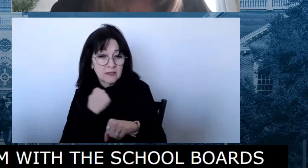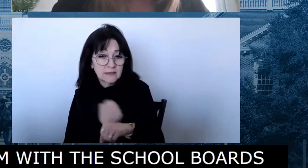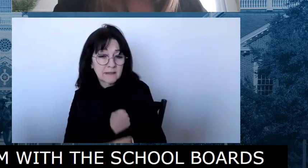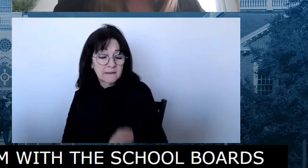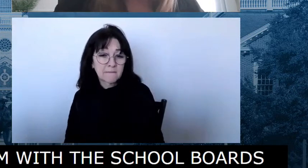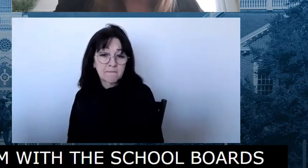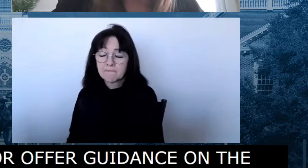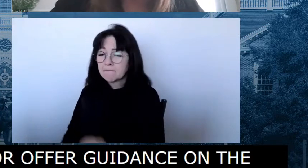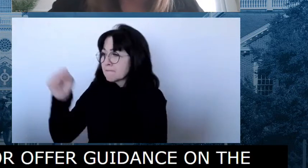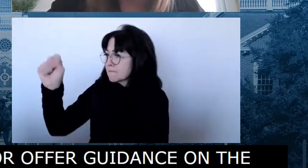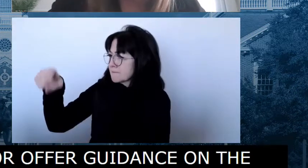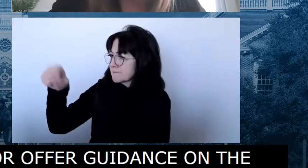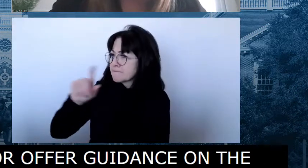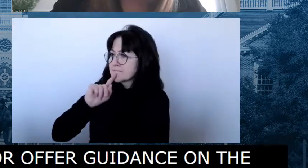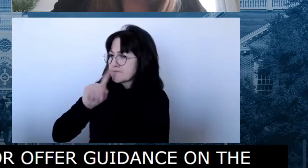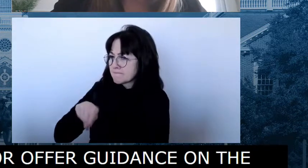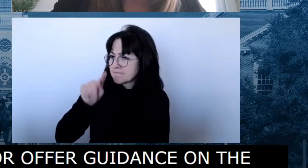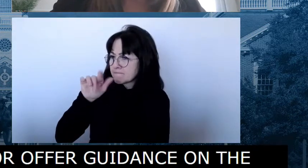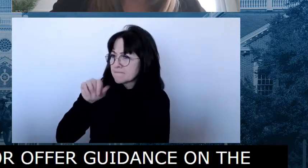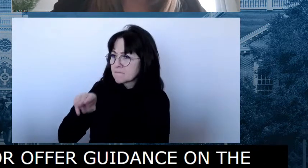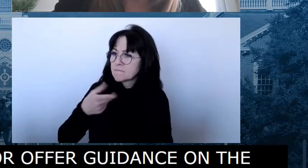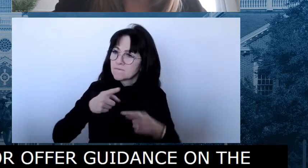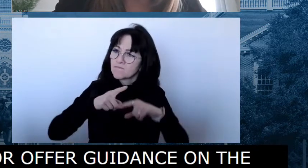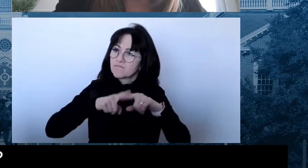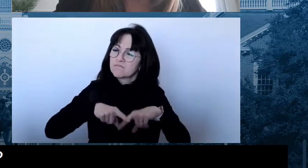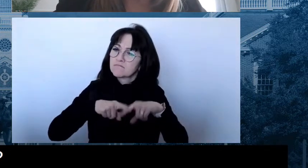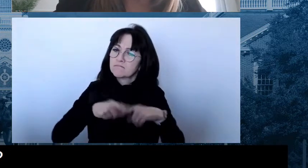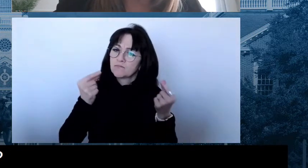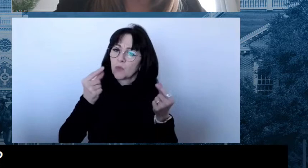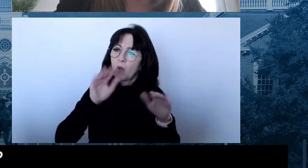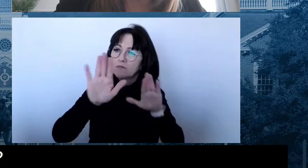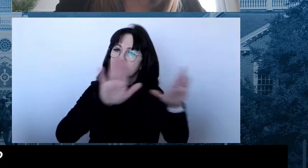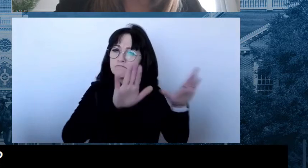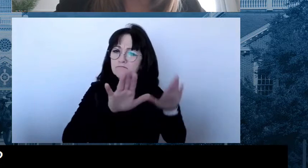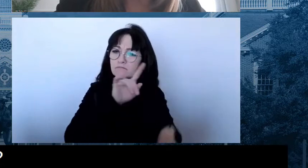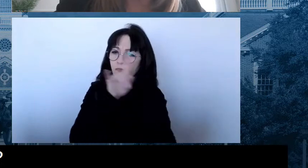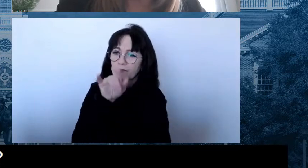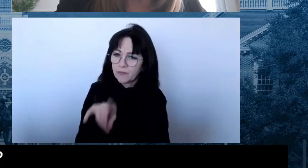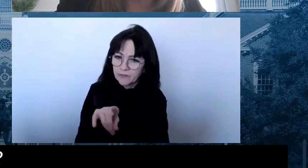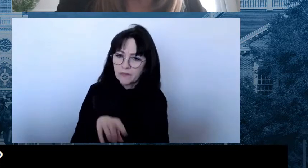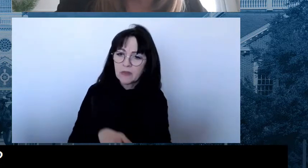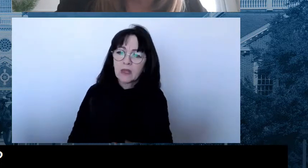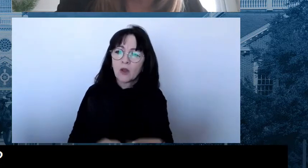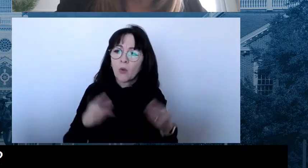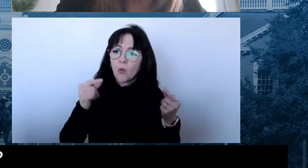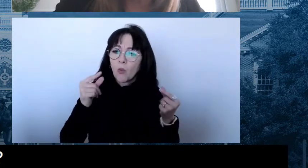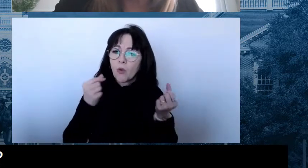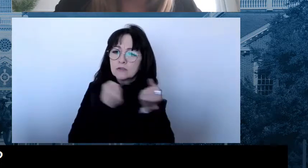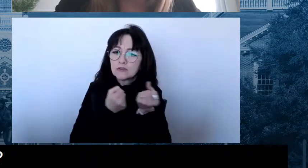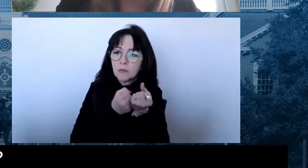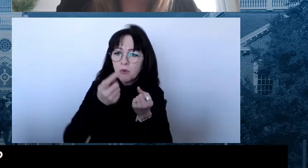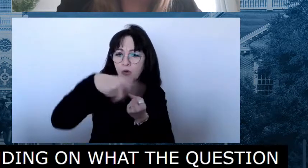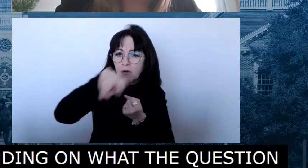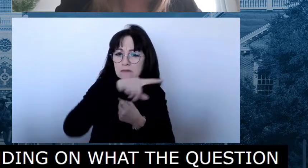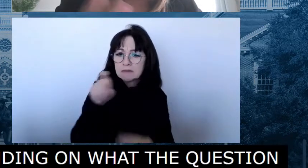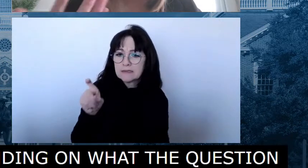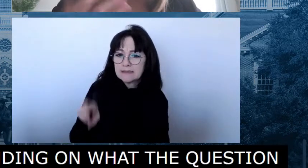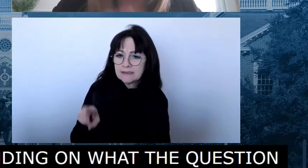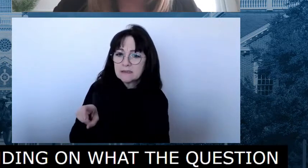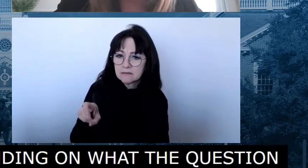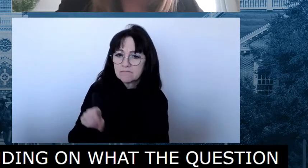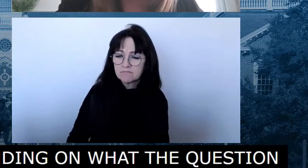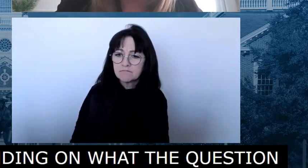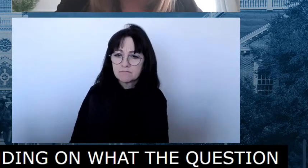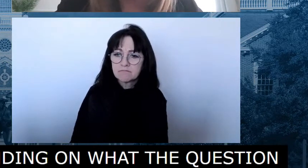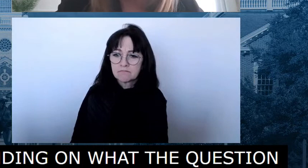Yeah, sure, Tim. Depending on what the question is or what the support they need, we do have,